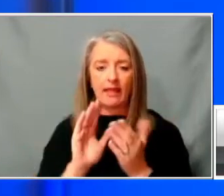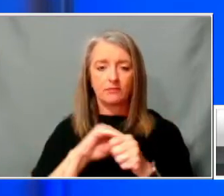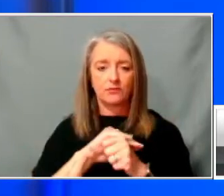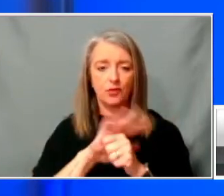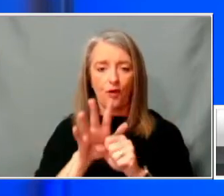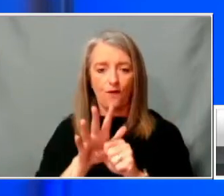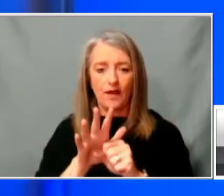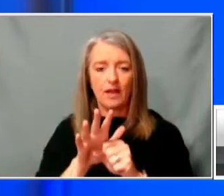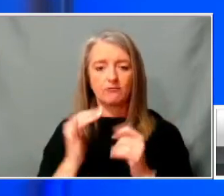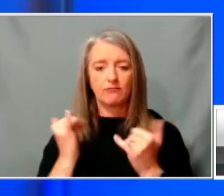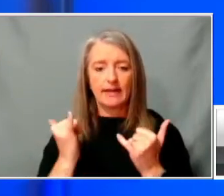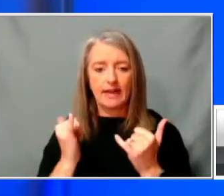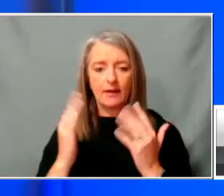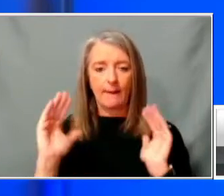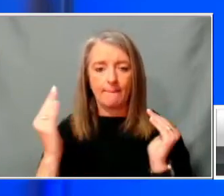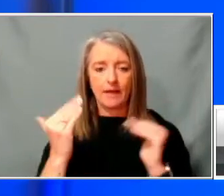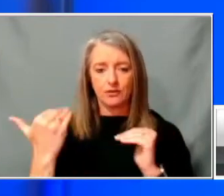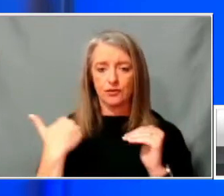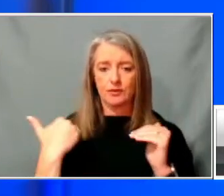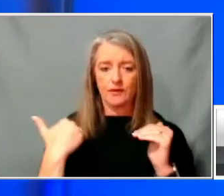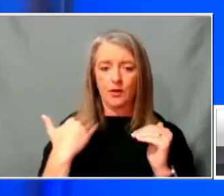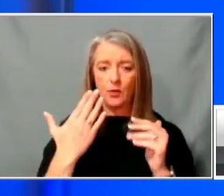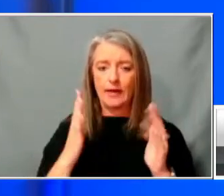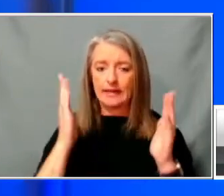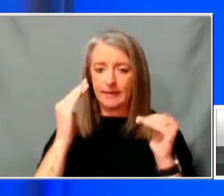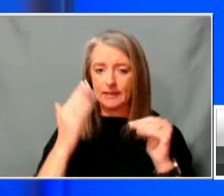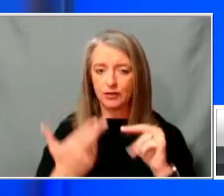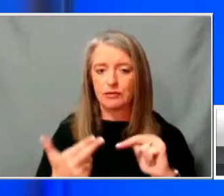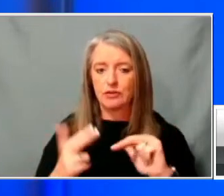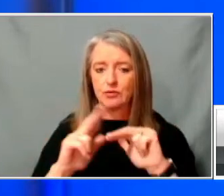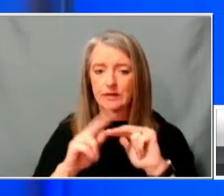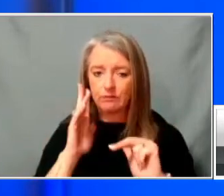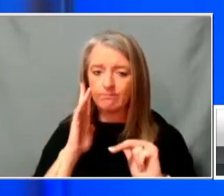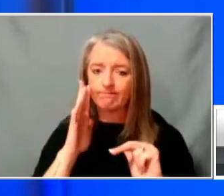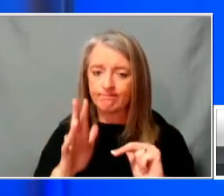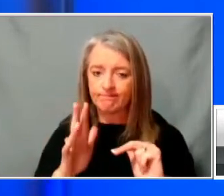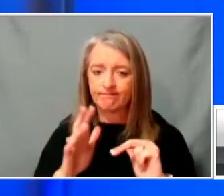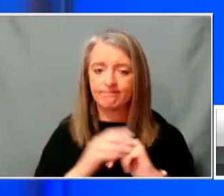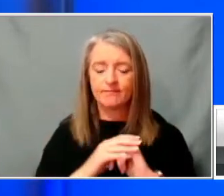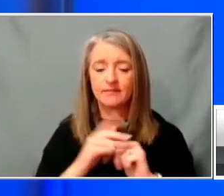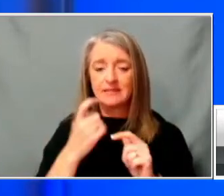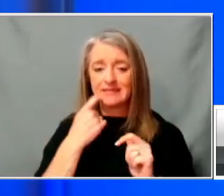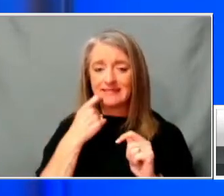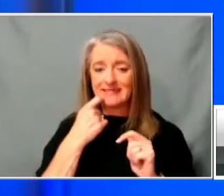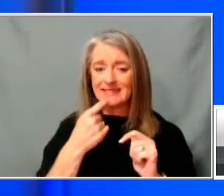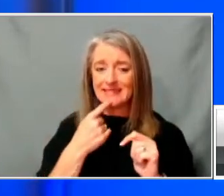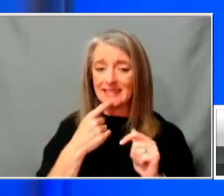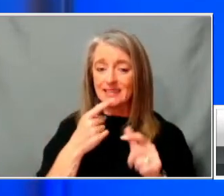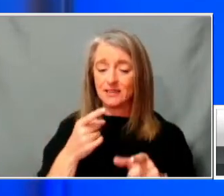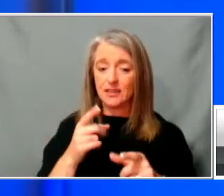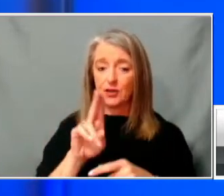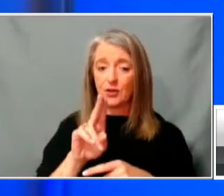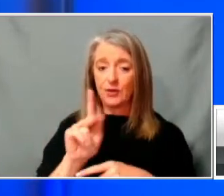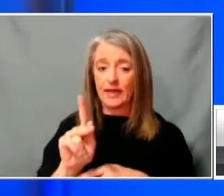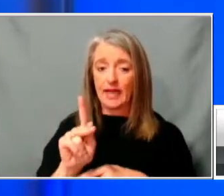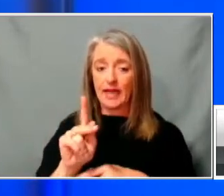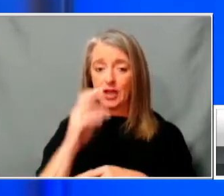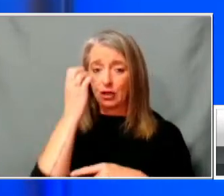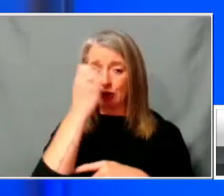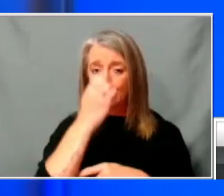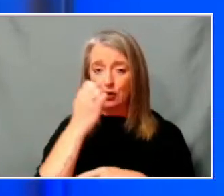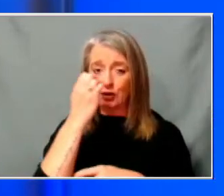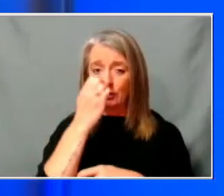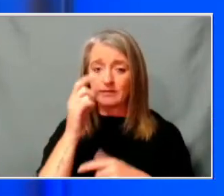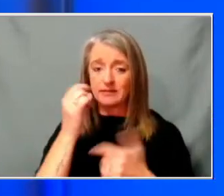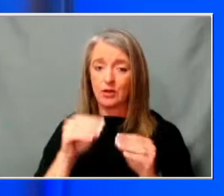it has been, we are expecting it to increase. And just what you said, Alexis, we know that in the UK and in Europe, those cases are